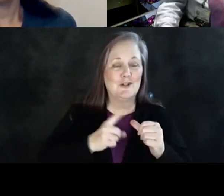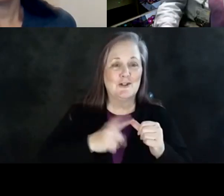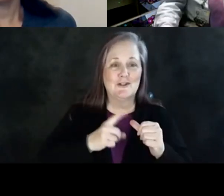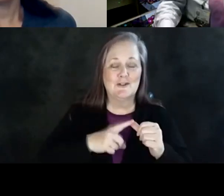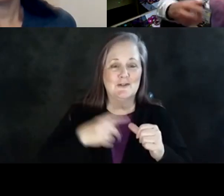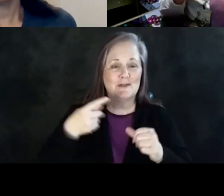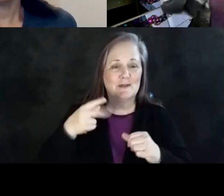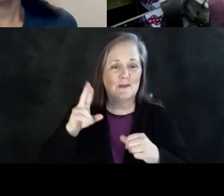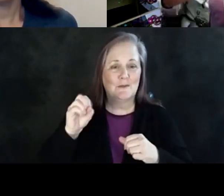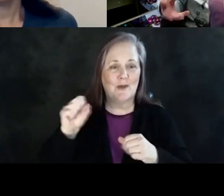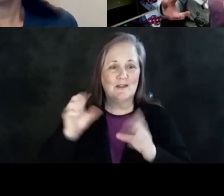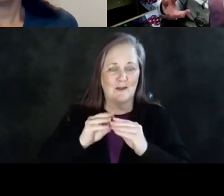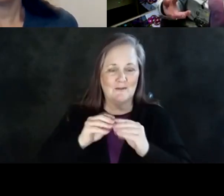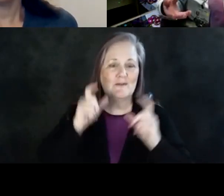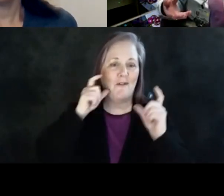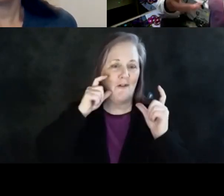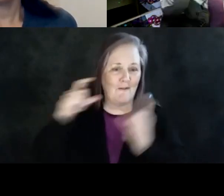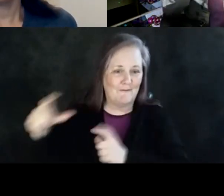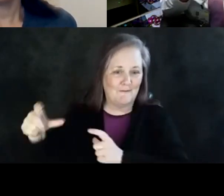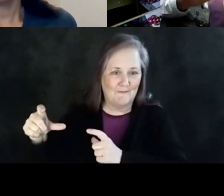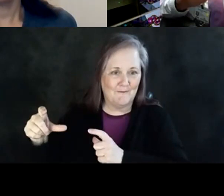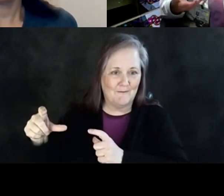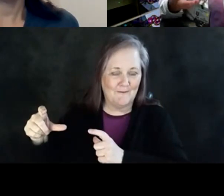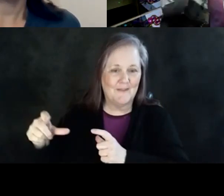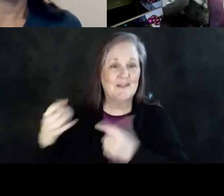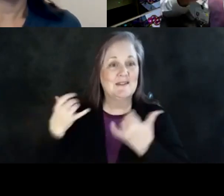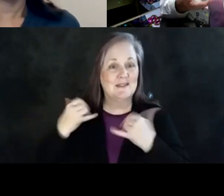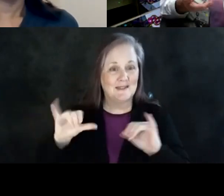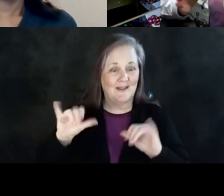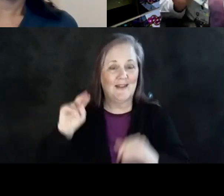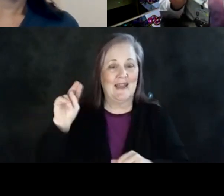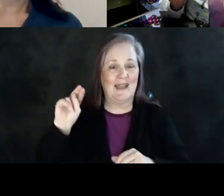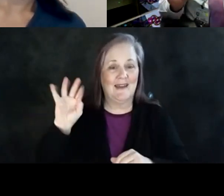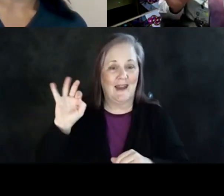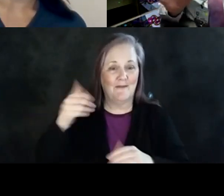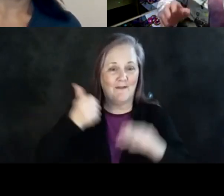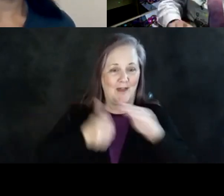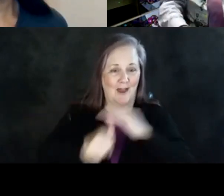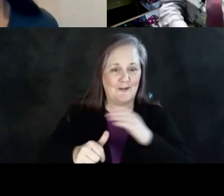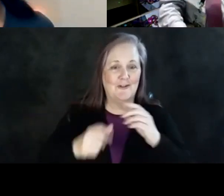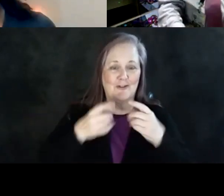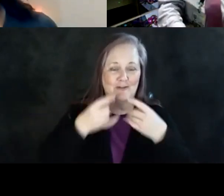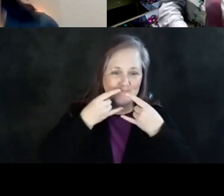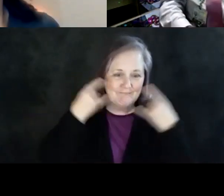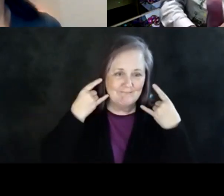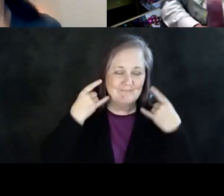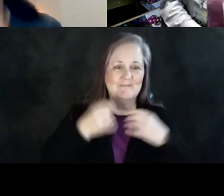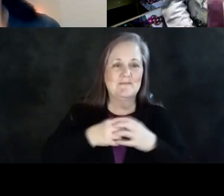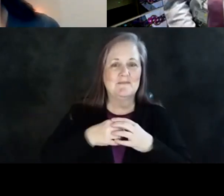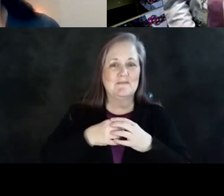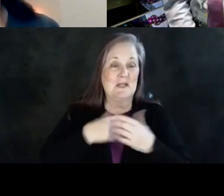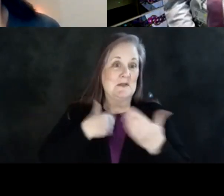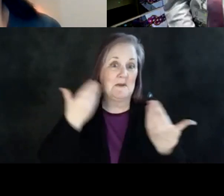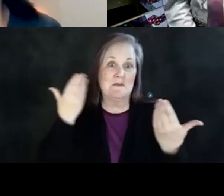press conference, and she took off her mask and there was an N95 underneath it. So, so I'm